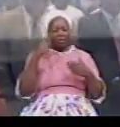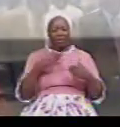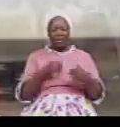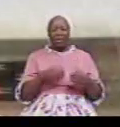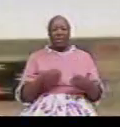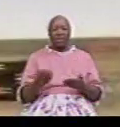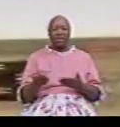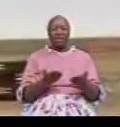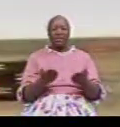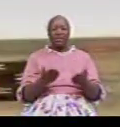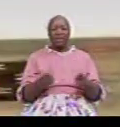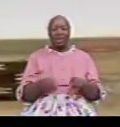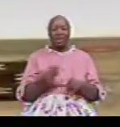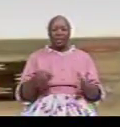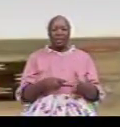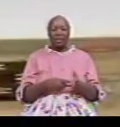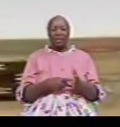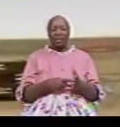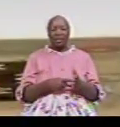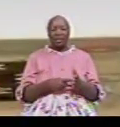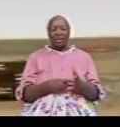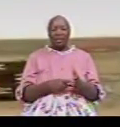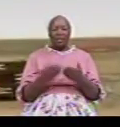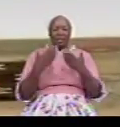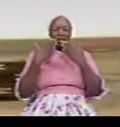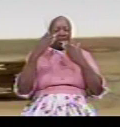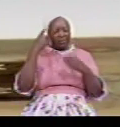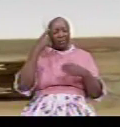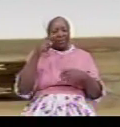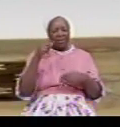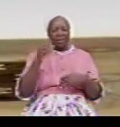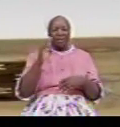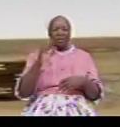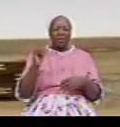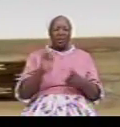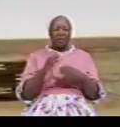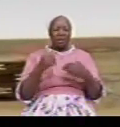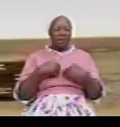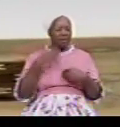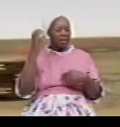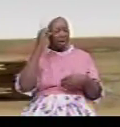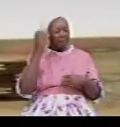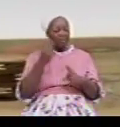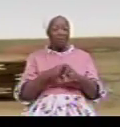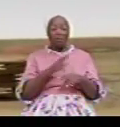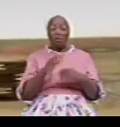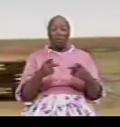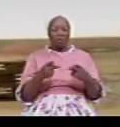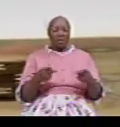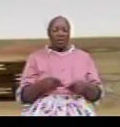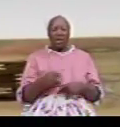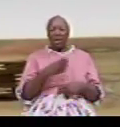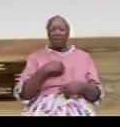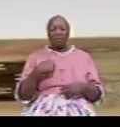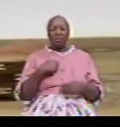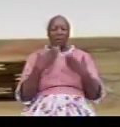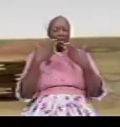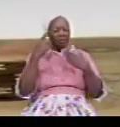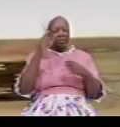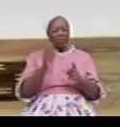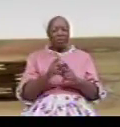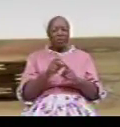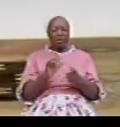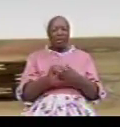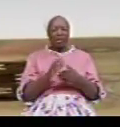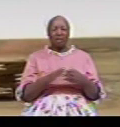today. Thank you for ministering to our hearts from all directions. And thank you for your word enriching our